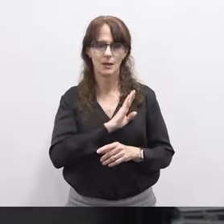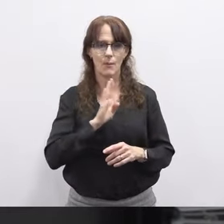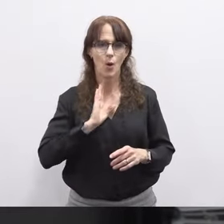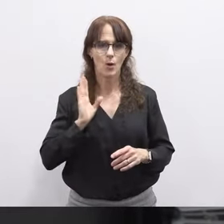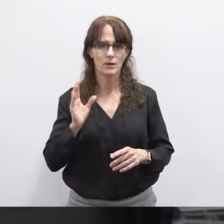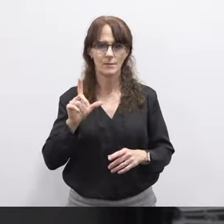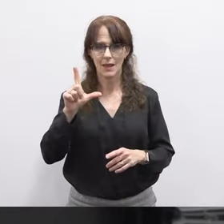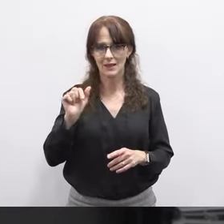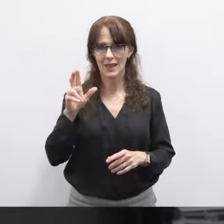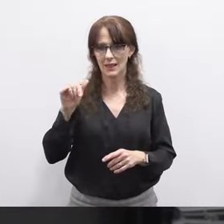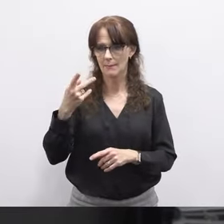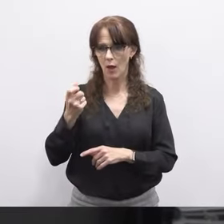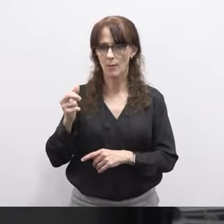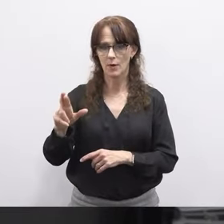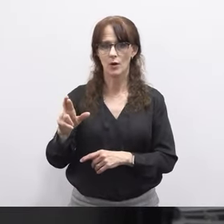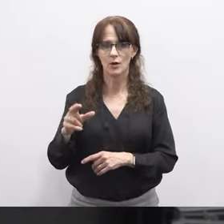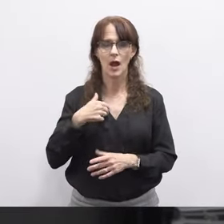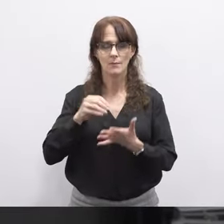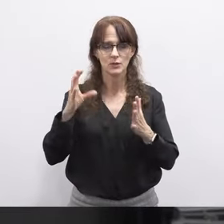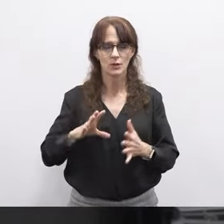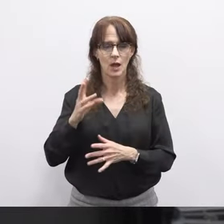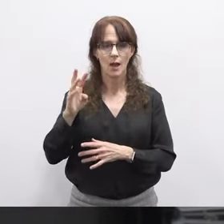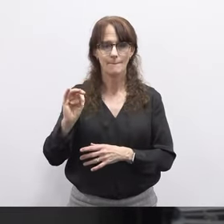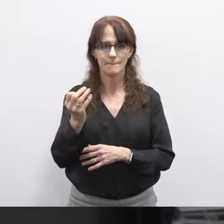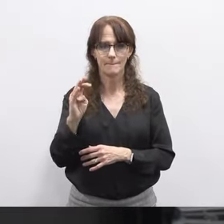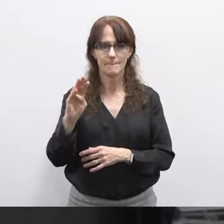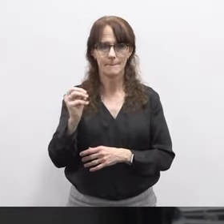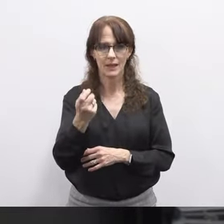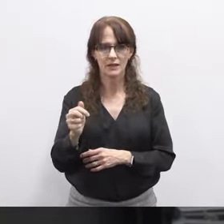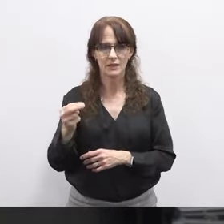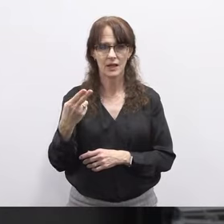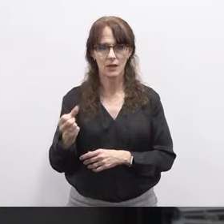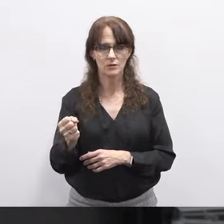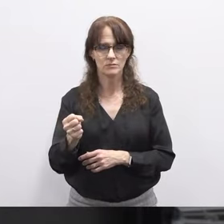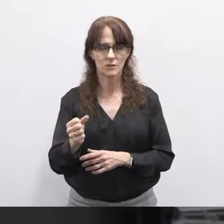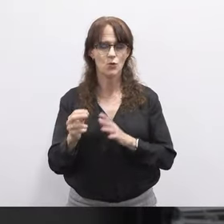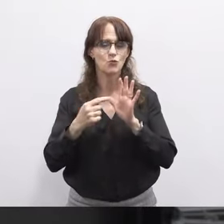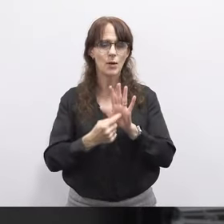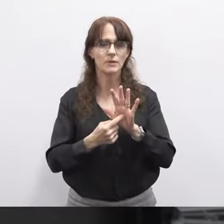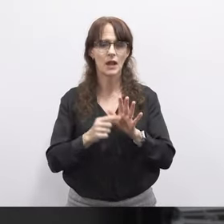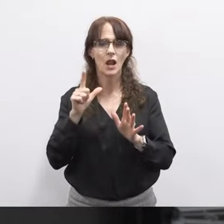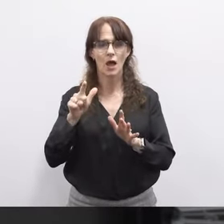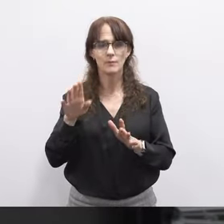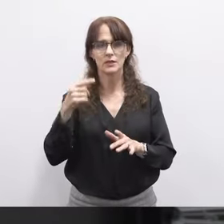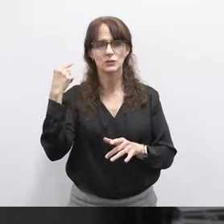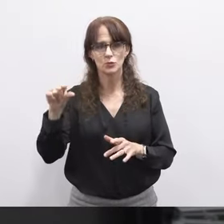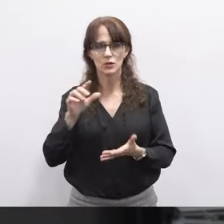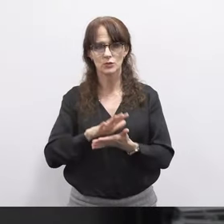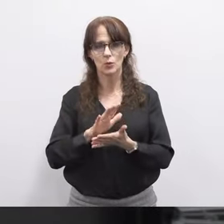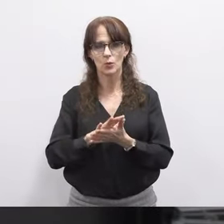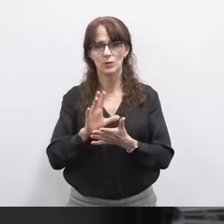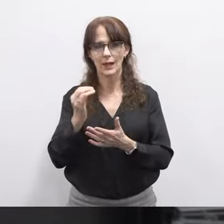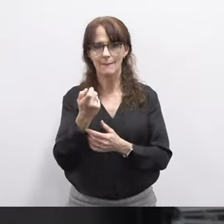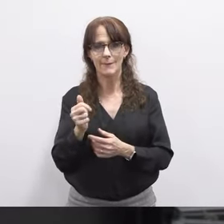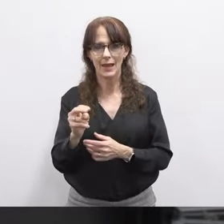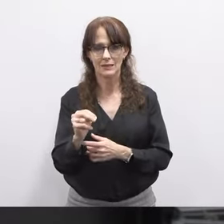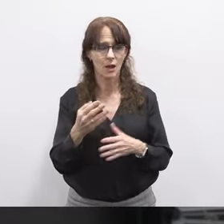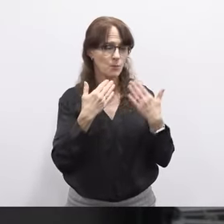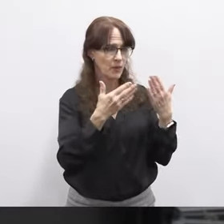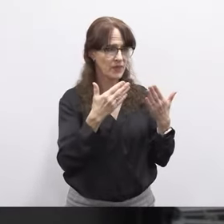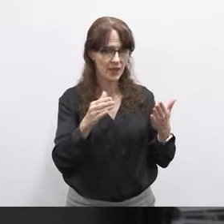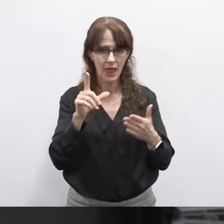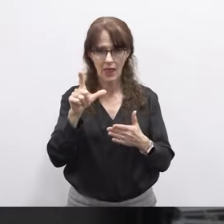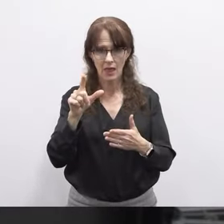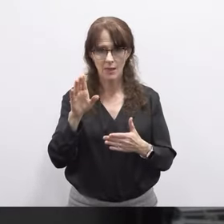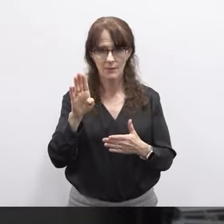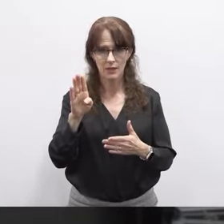Lily Palmer, and I am a student at Milliken High School representing the Long Beach Green Schools campaign. I would like to start today by thanking LBUSD for